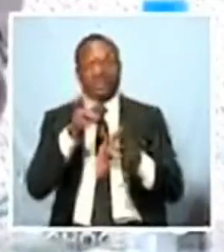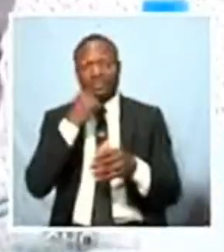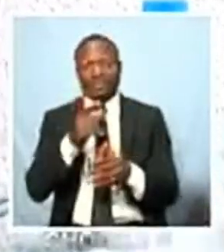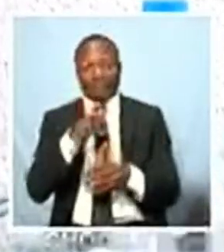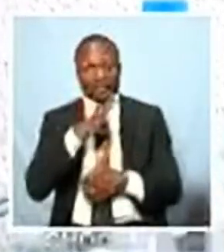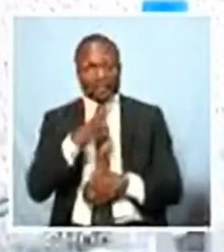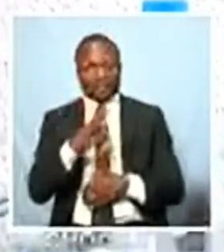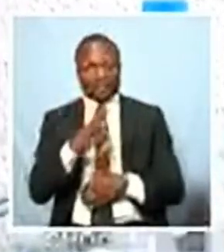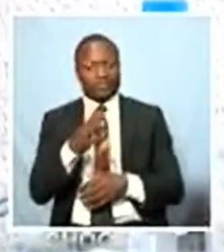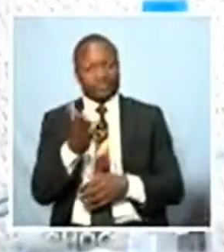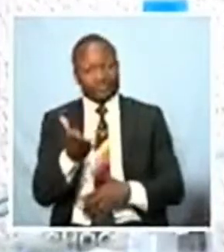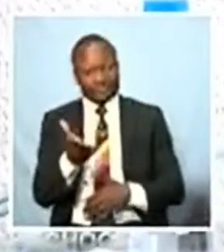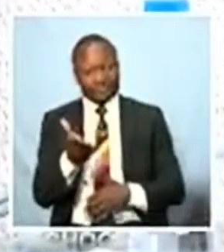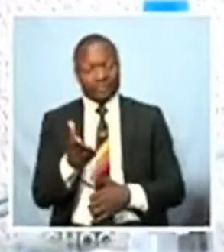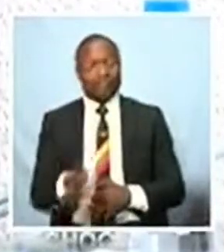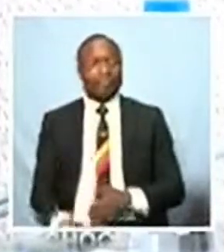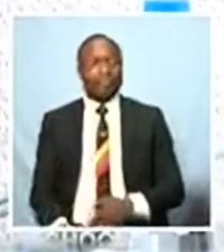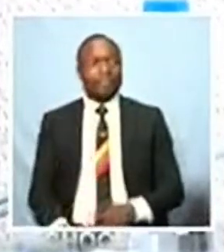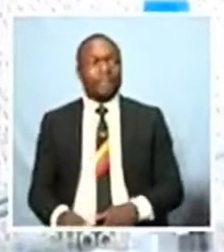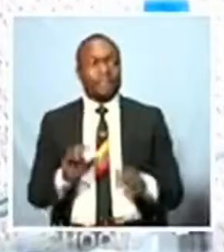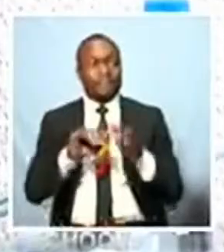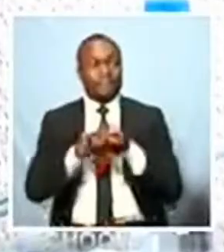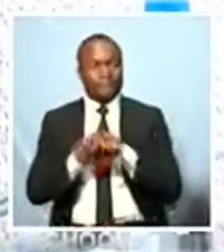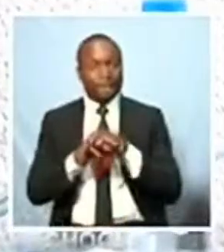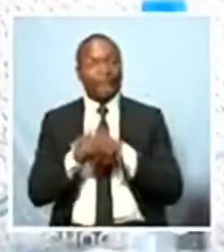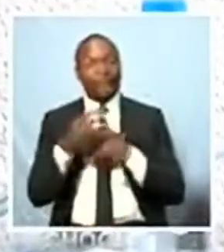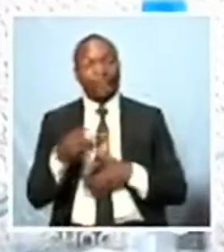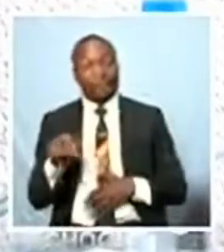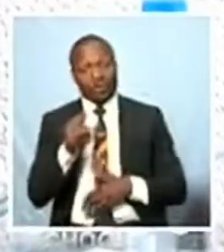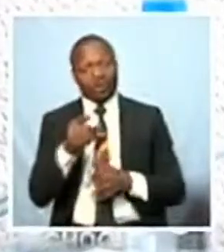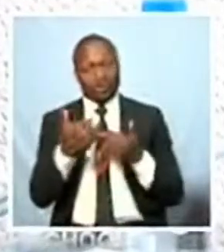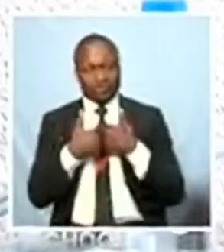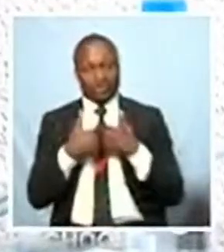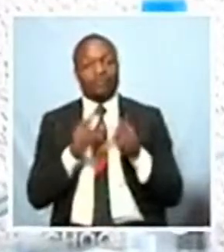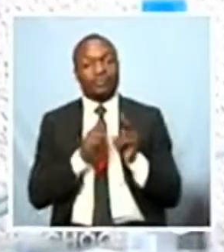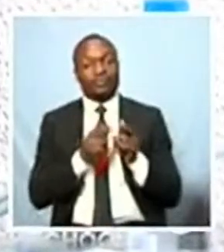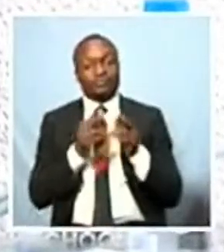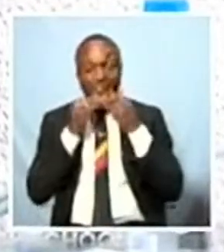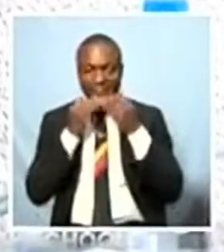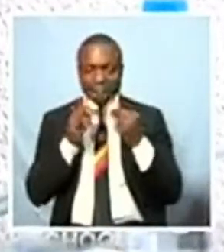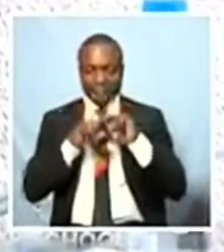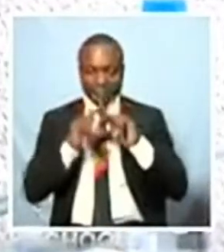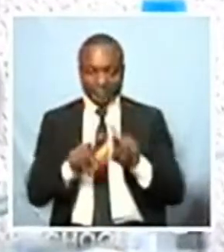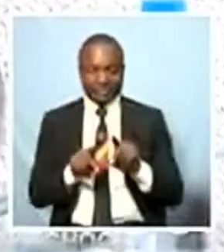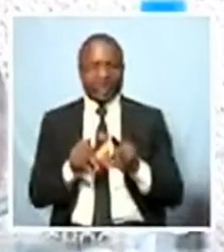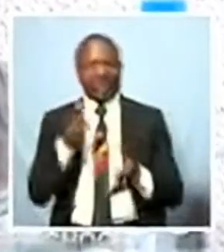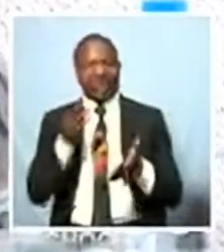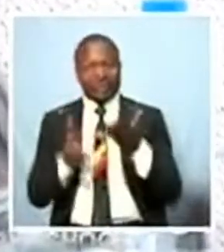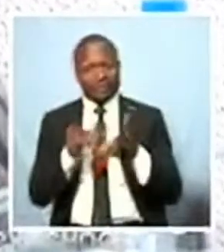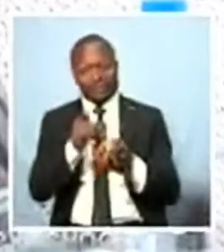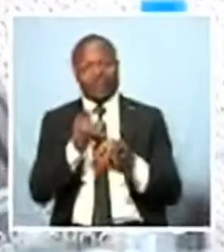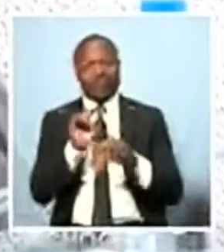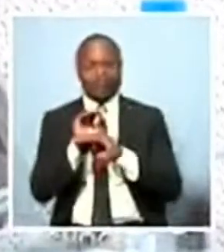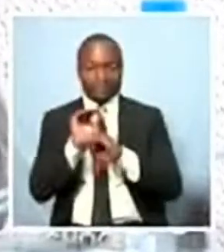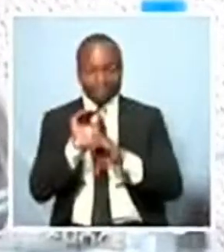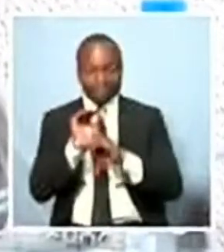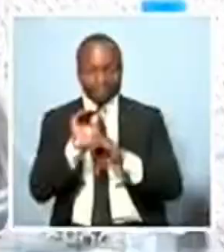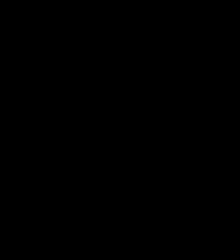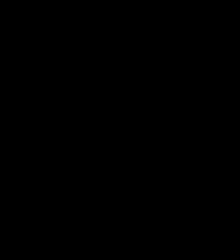with that mode of access to material. You had a reaction to that. Thank you, Chair. Maybe before she comments,